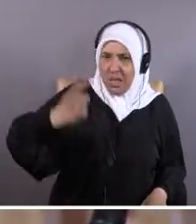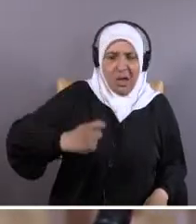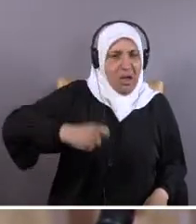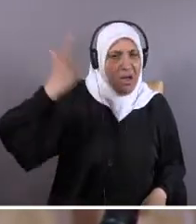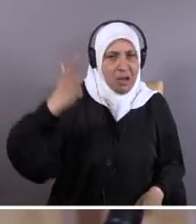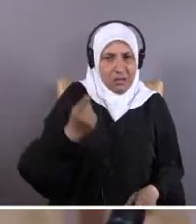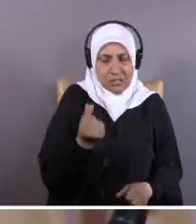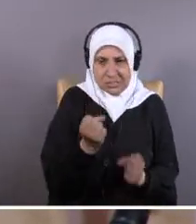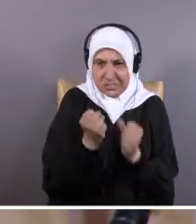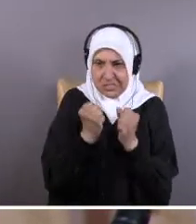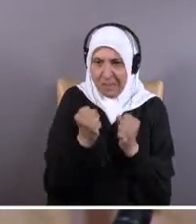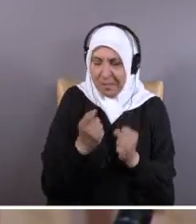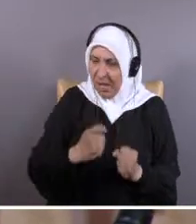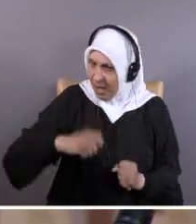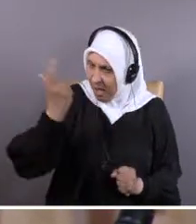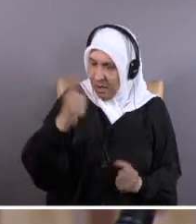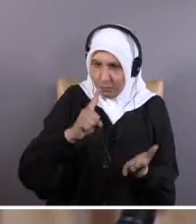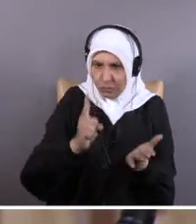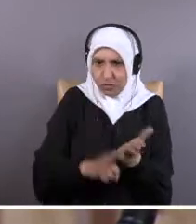Expensive.